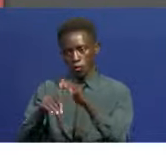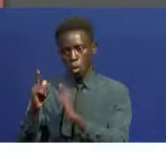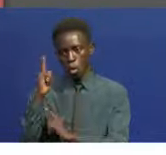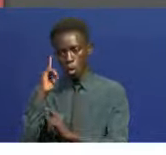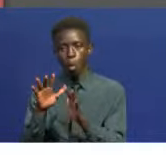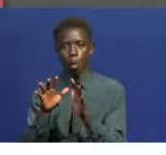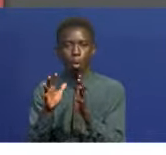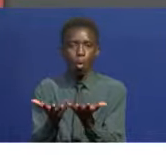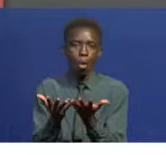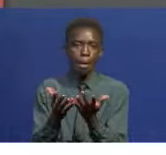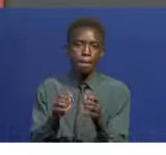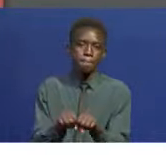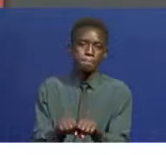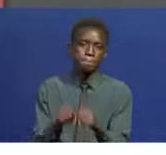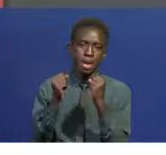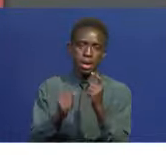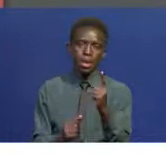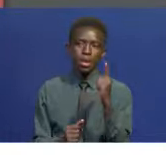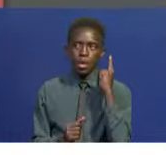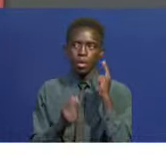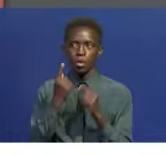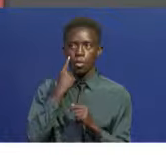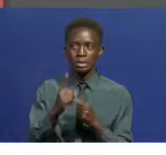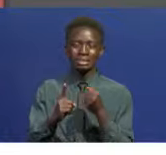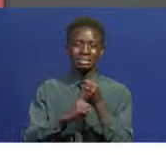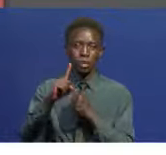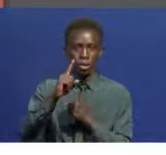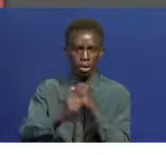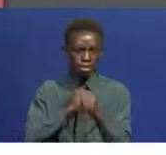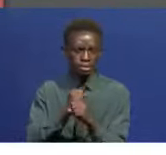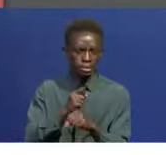about 61 years since this country attained independence,